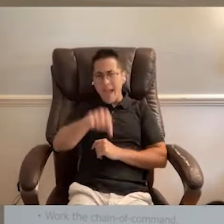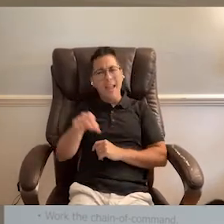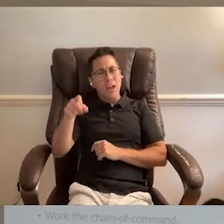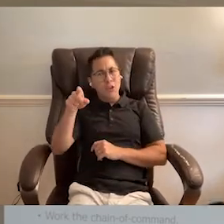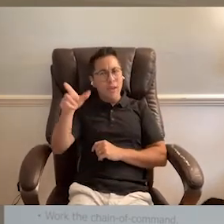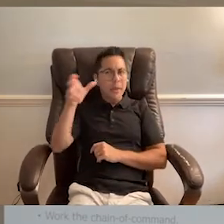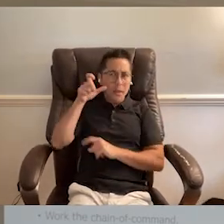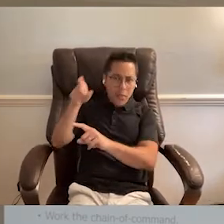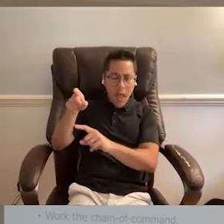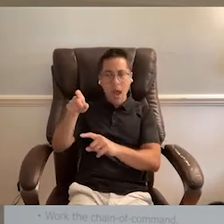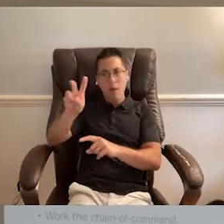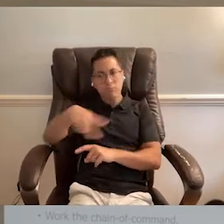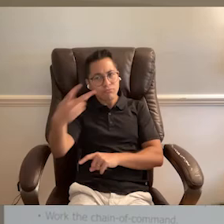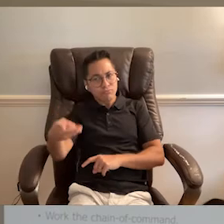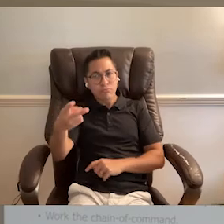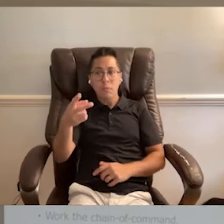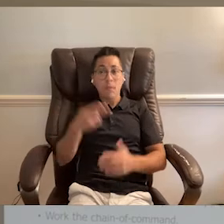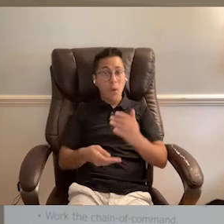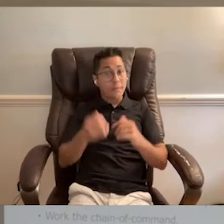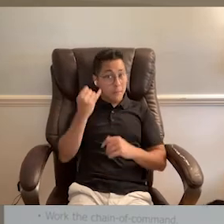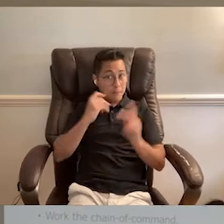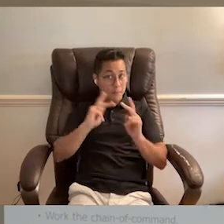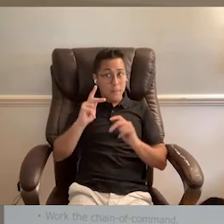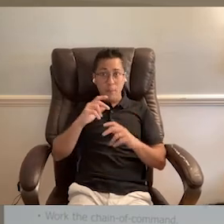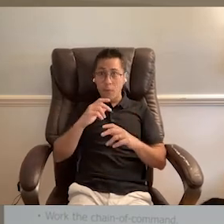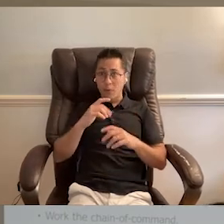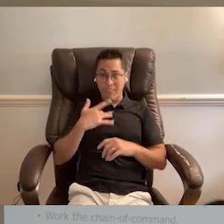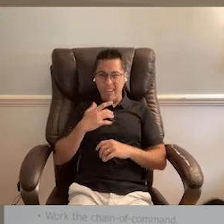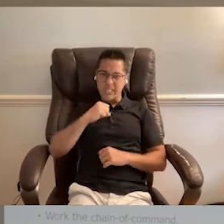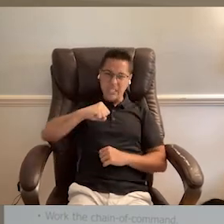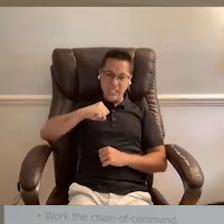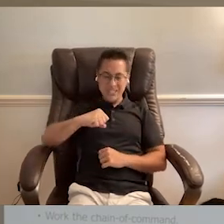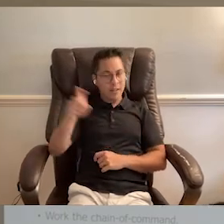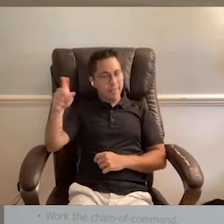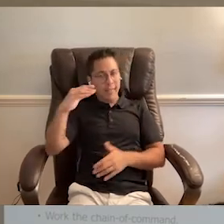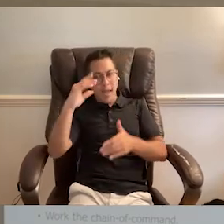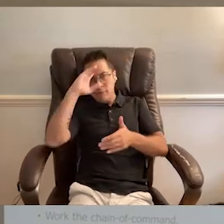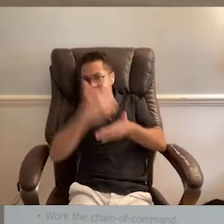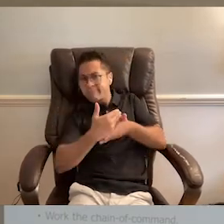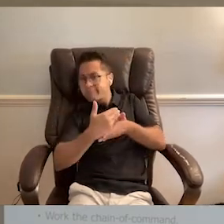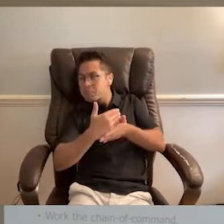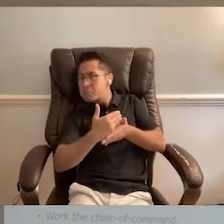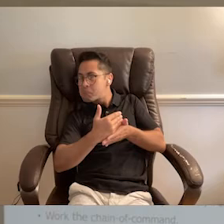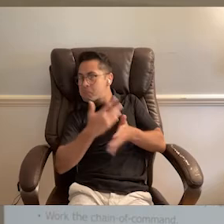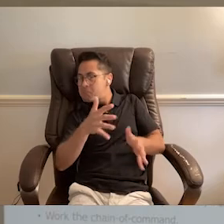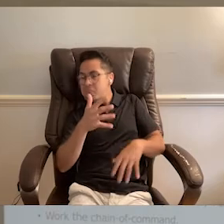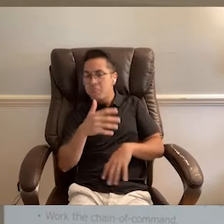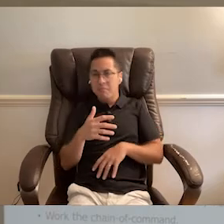Because when people get defensive, they stop listening and they dig their heels in, and nobody wins there.